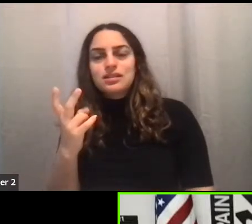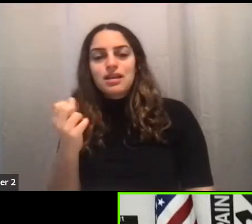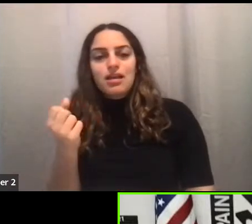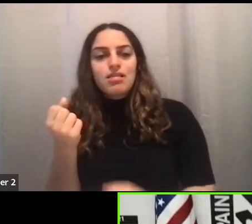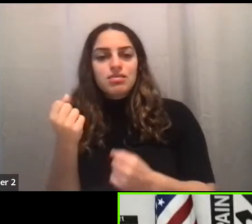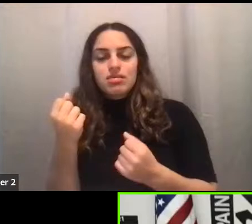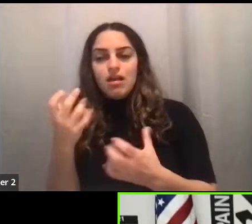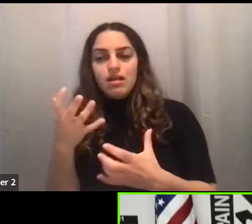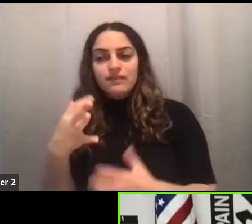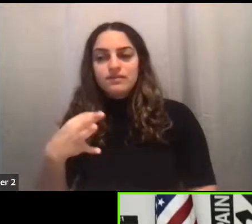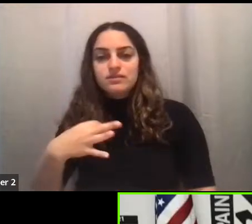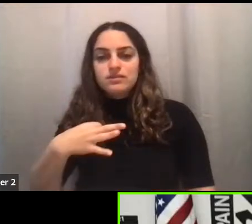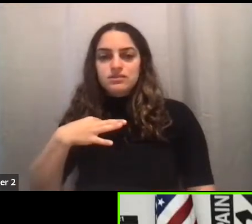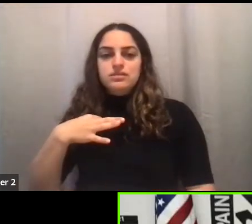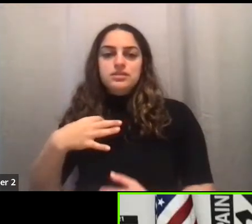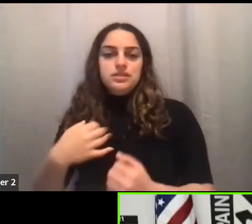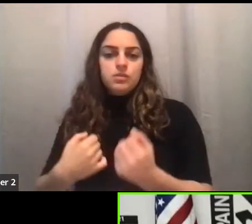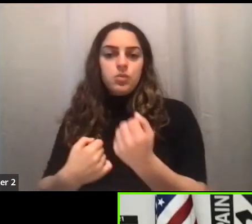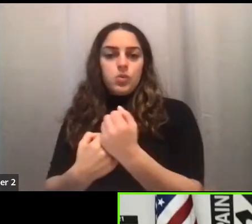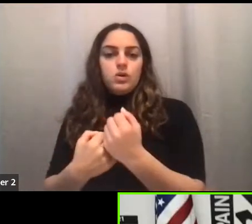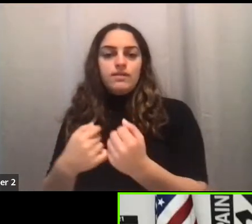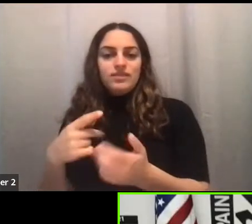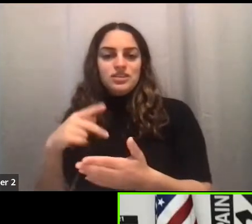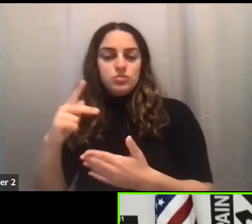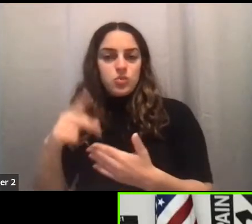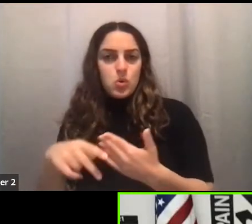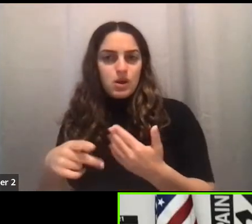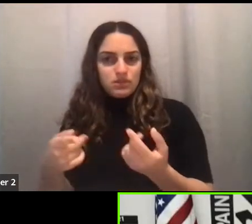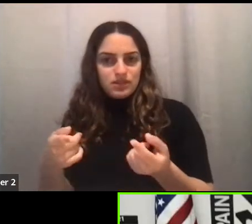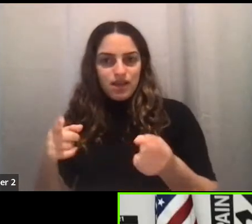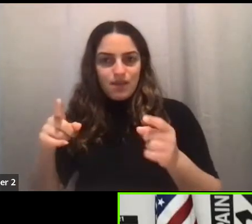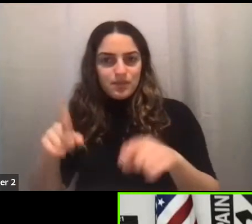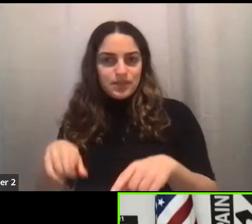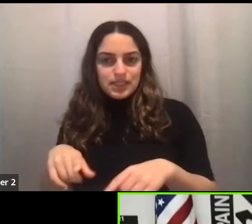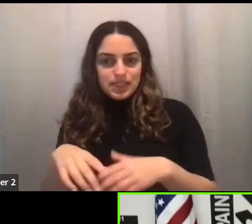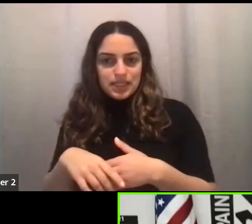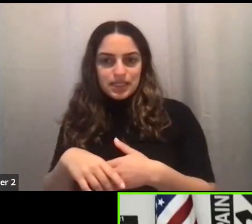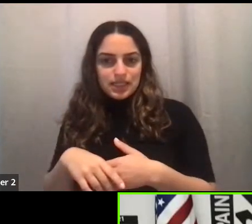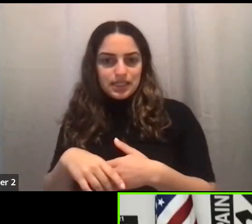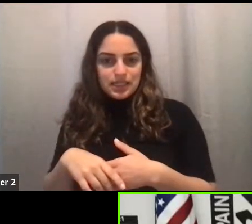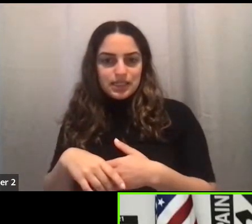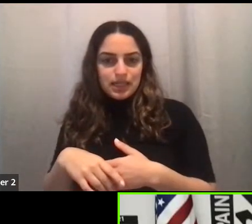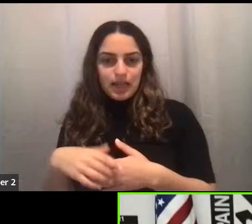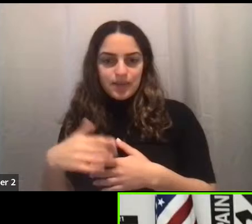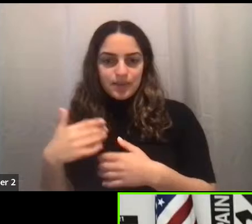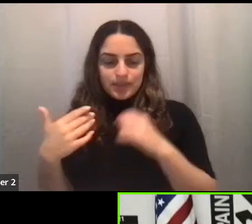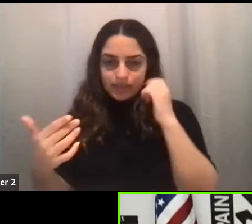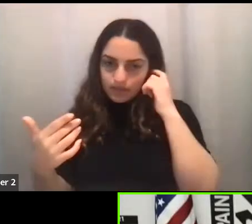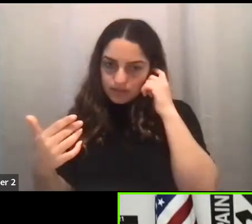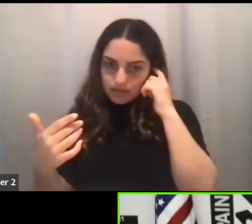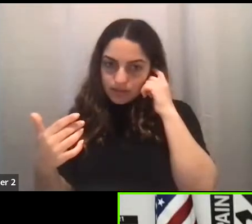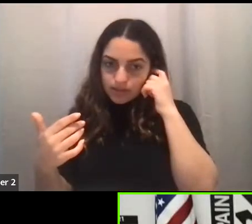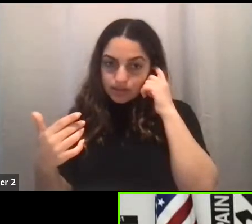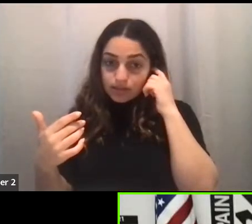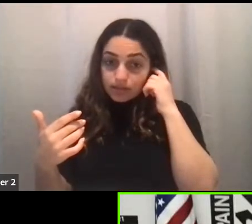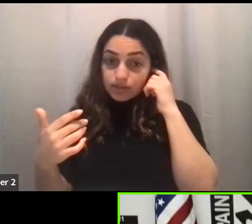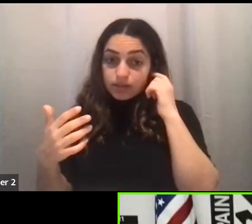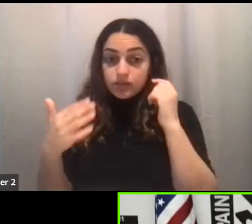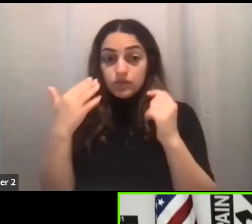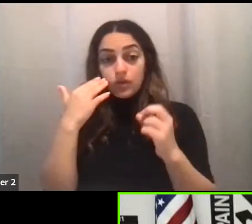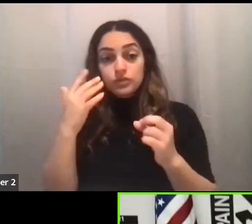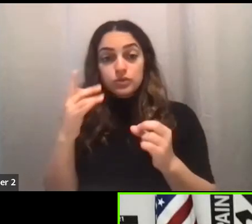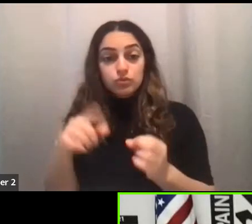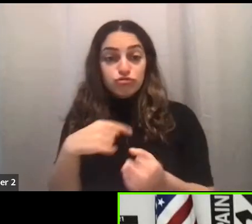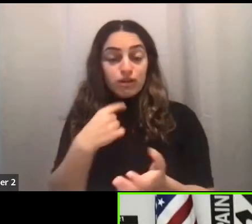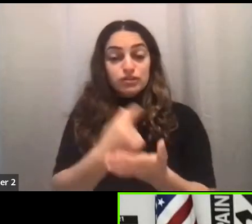voluntary support of these programs happening solely graduates another class of native american students from all